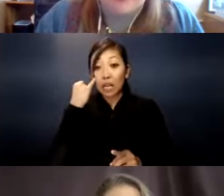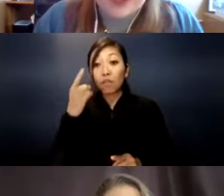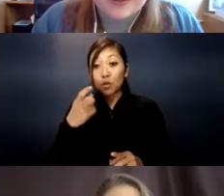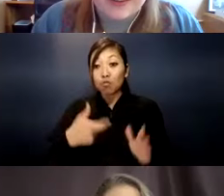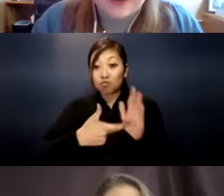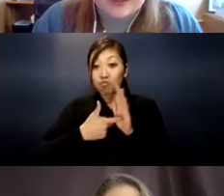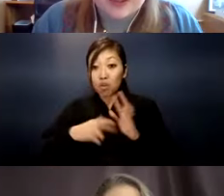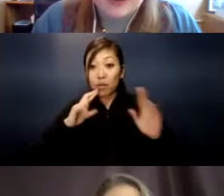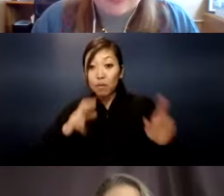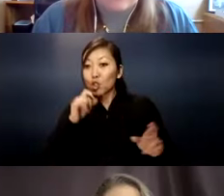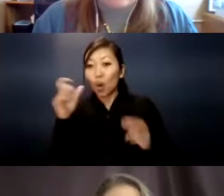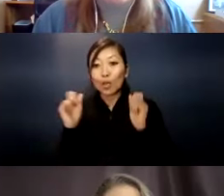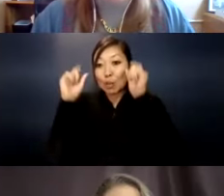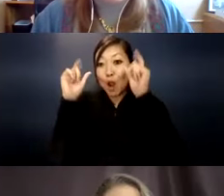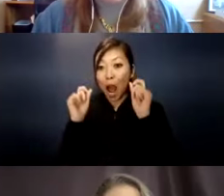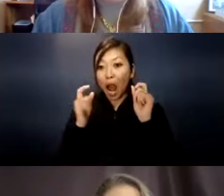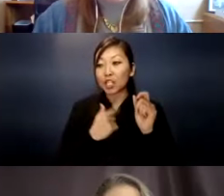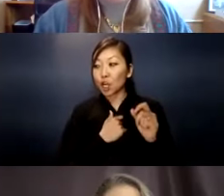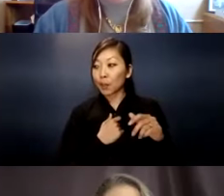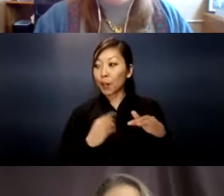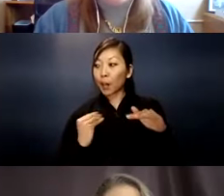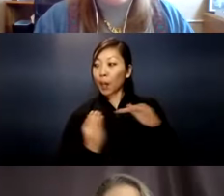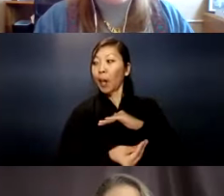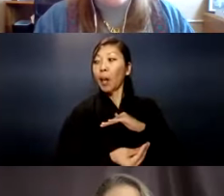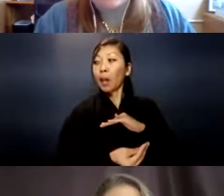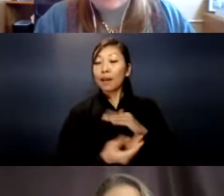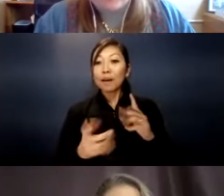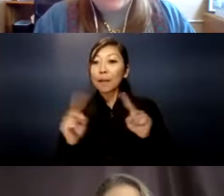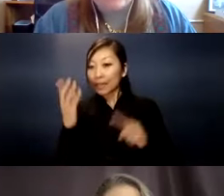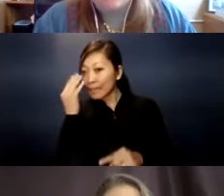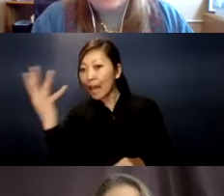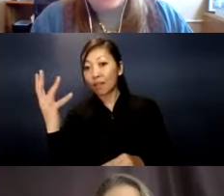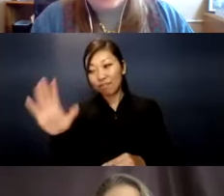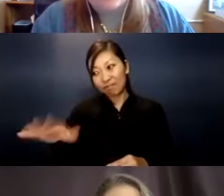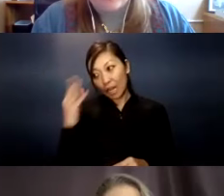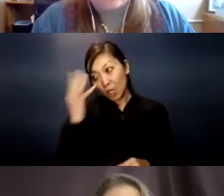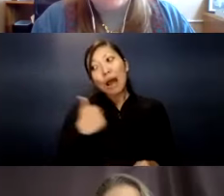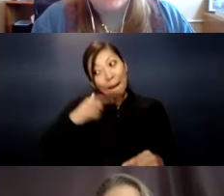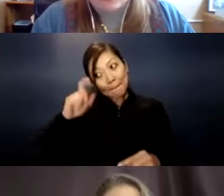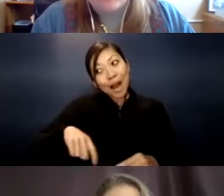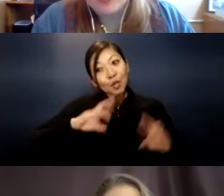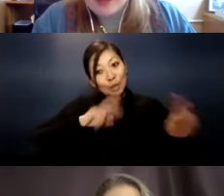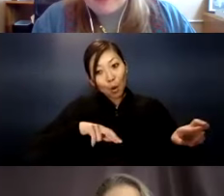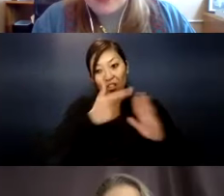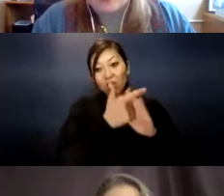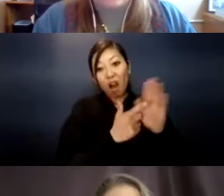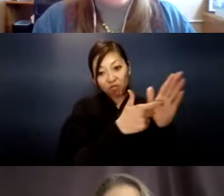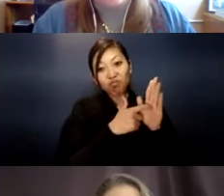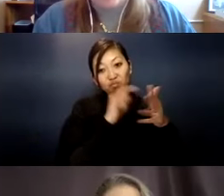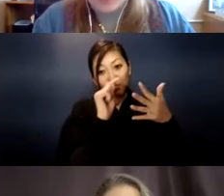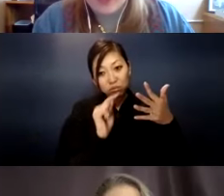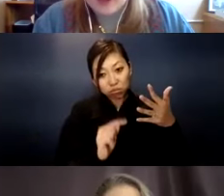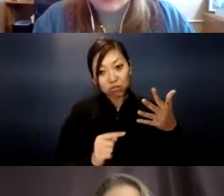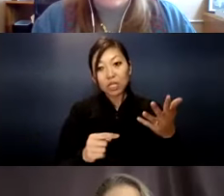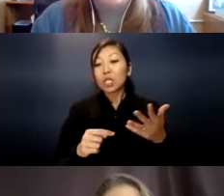springing a report onto a young person. So be transparent, be very clear about what's going to happen